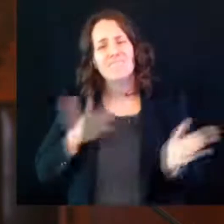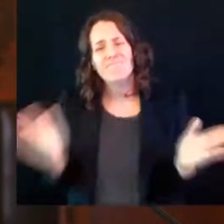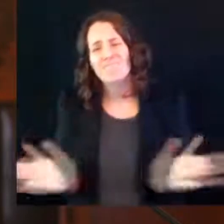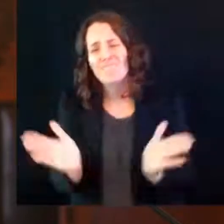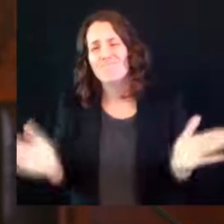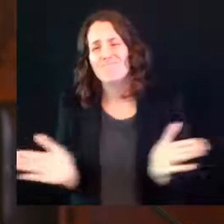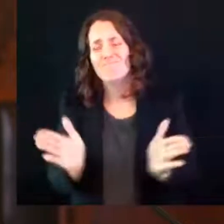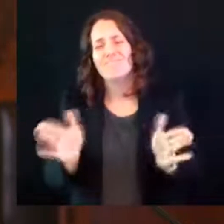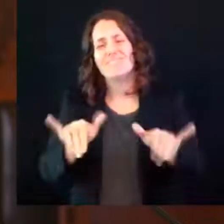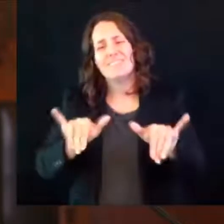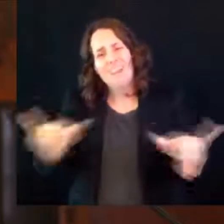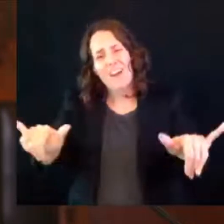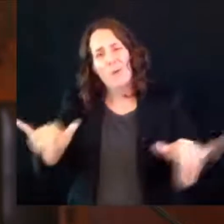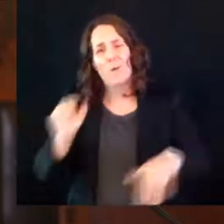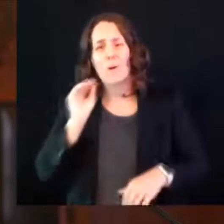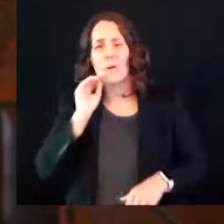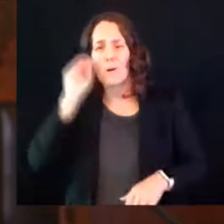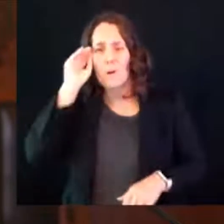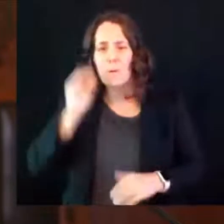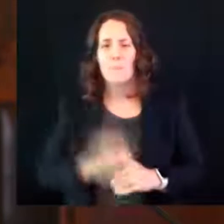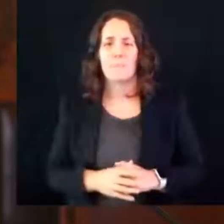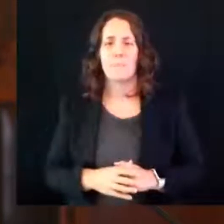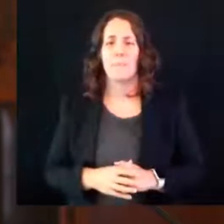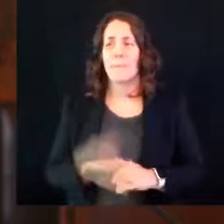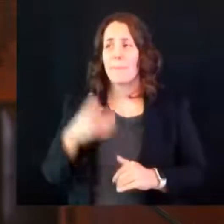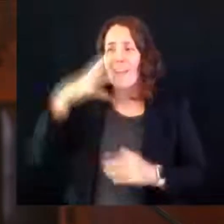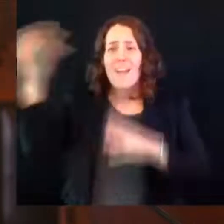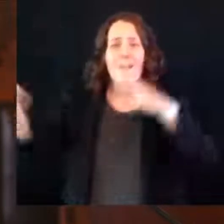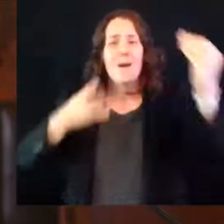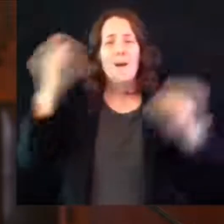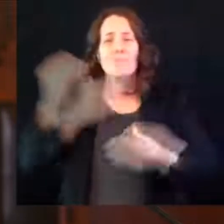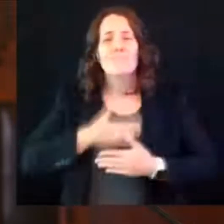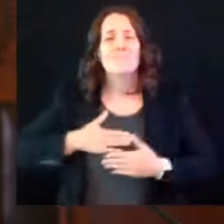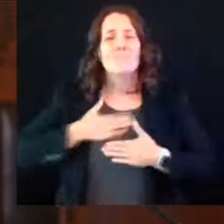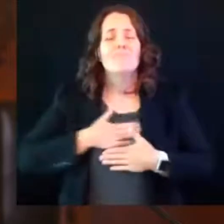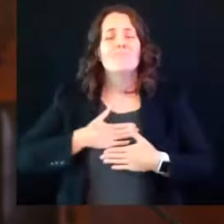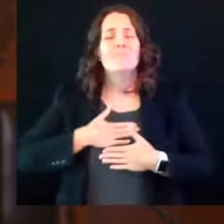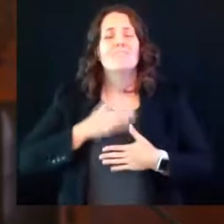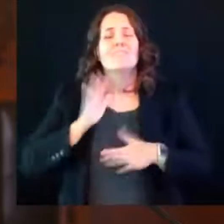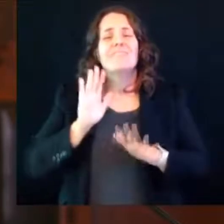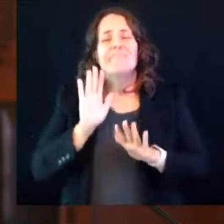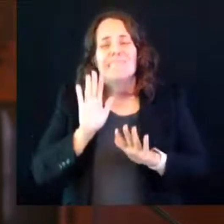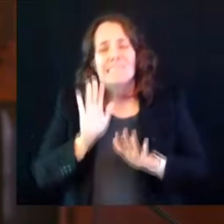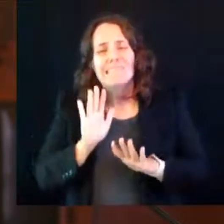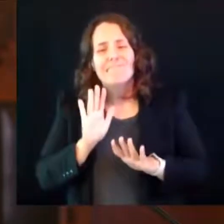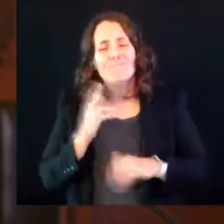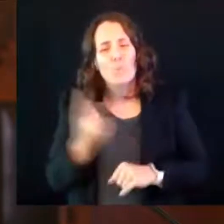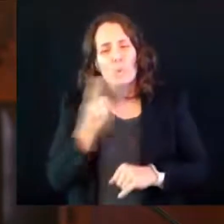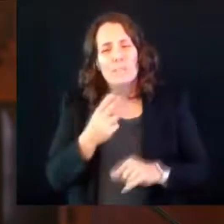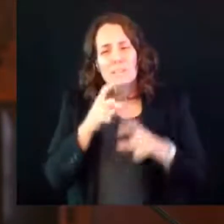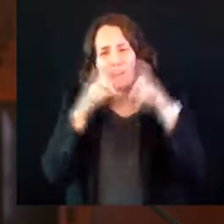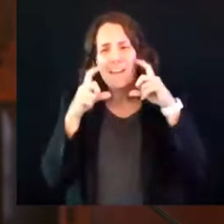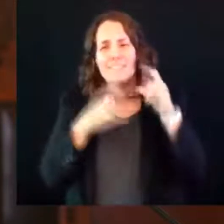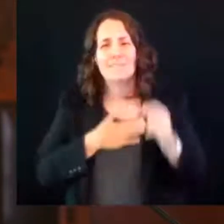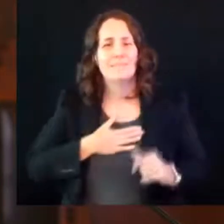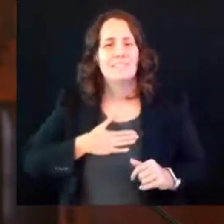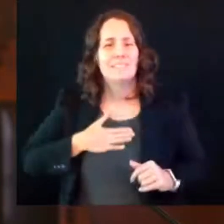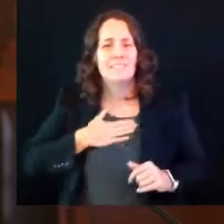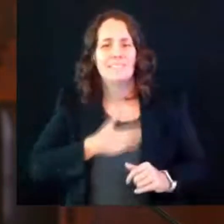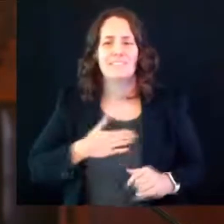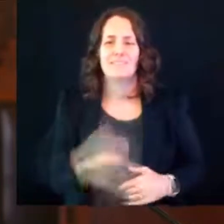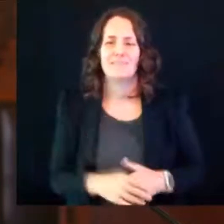disease activity level of COVID-19 in Wisconsin is so high that going to a gathering puts you at very high risk of